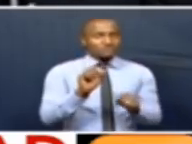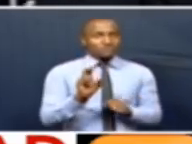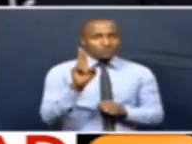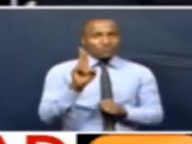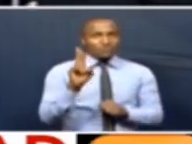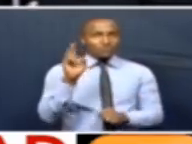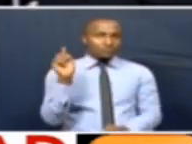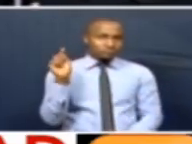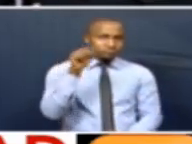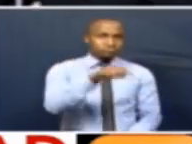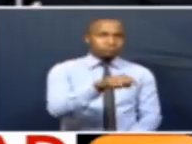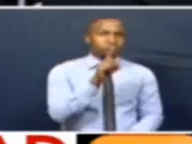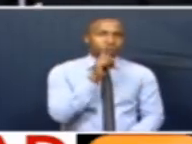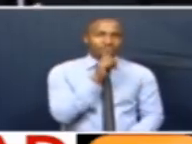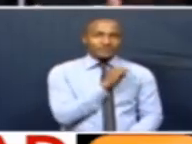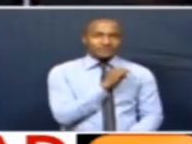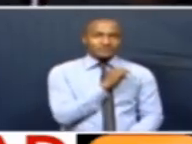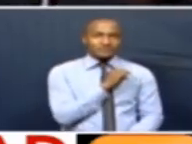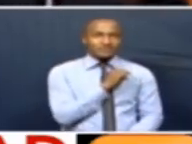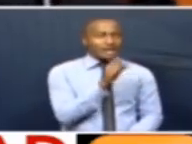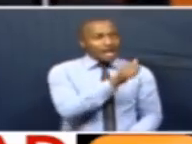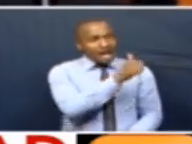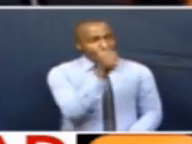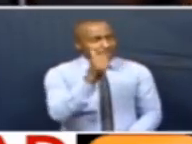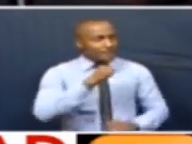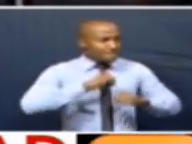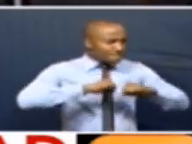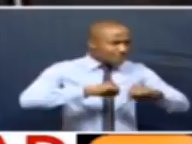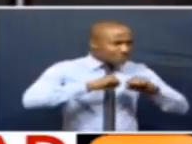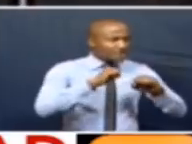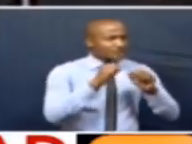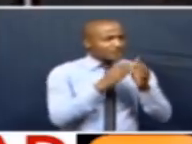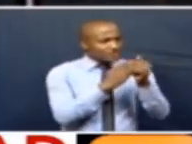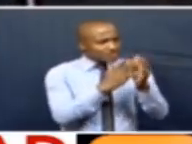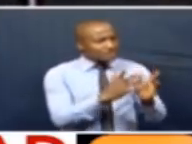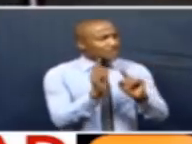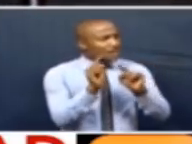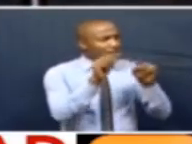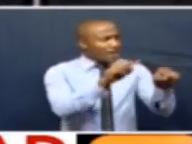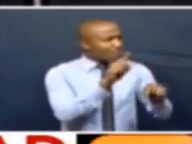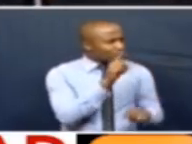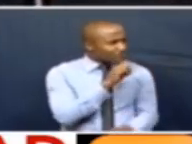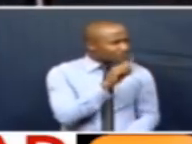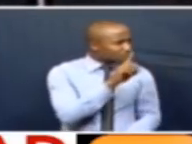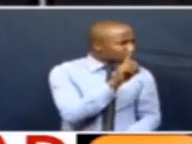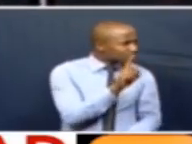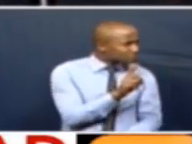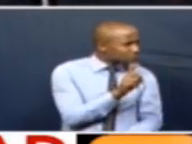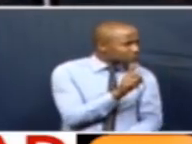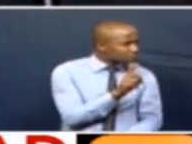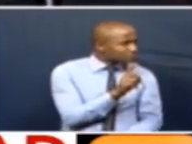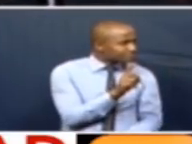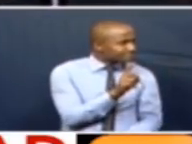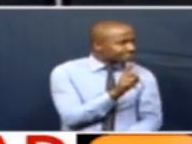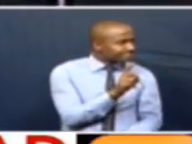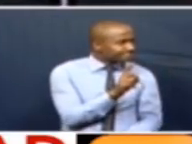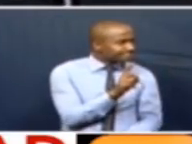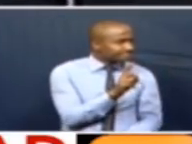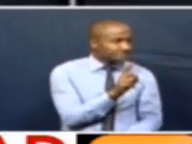moments ago. Have you seen any other person, any leader, any dignitaries arriving there?